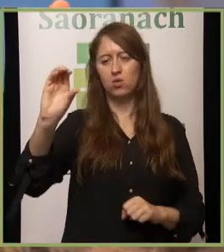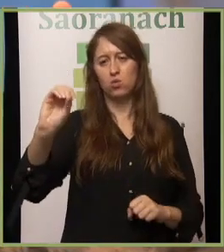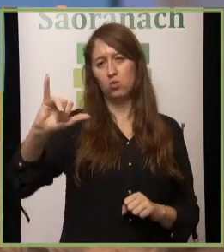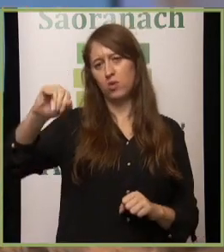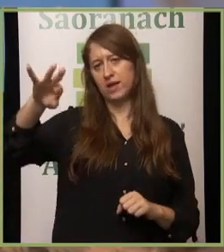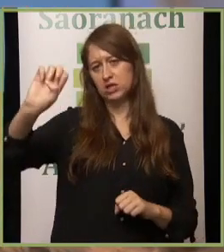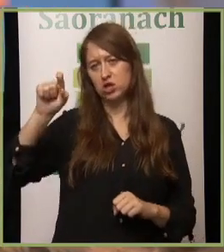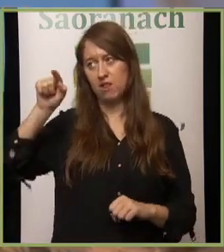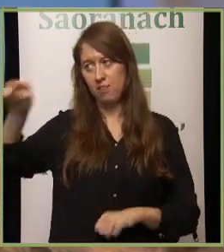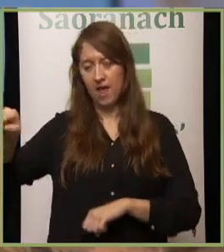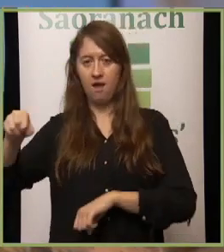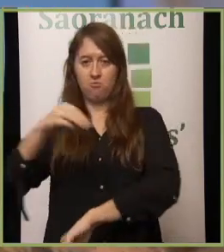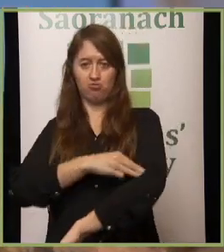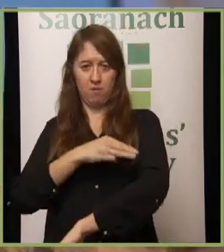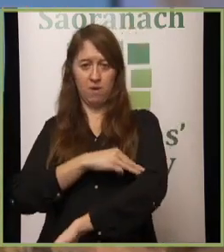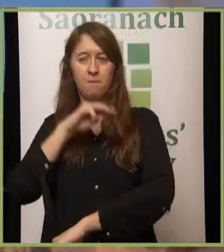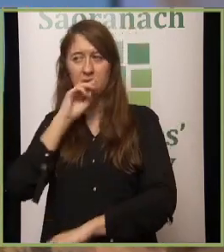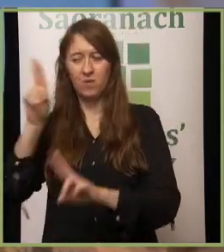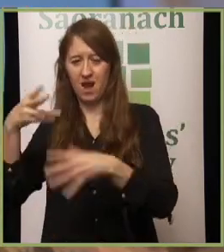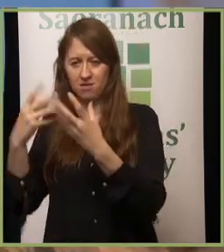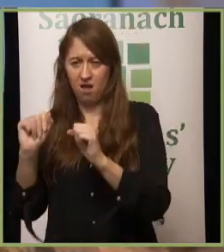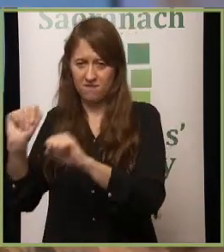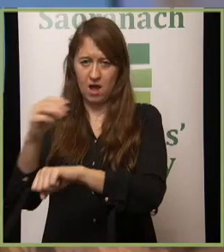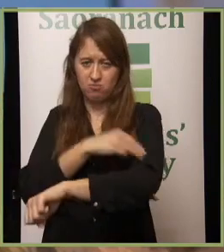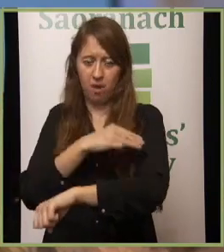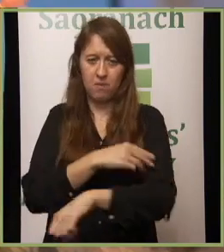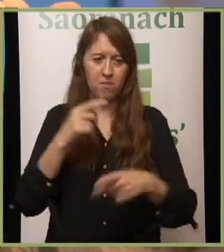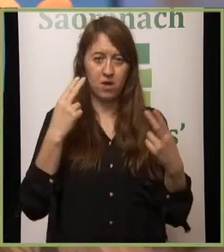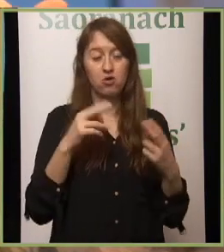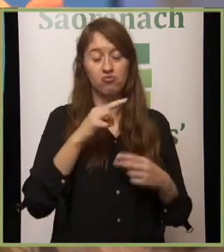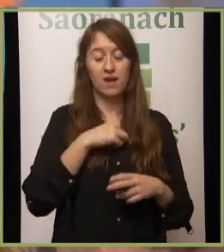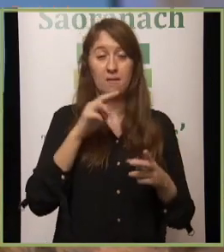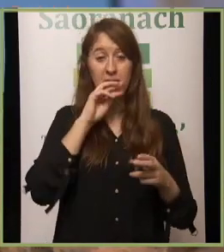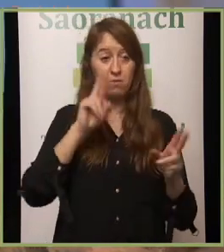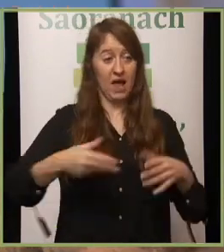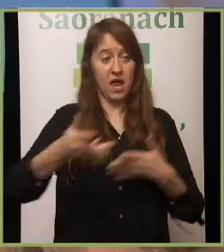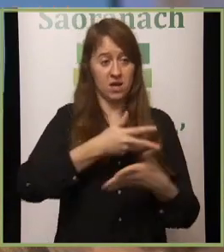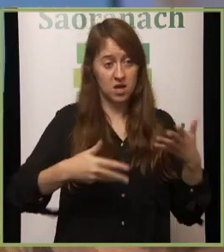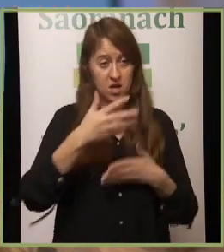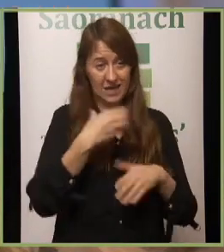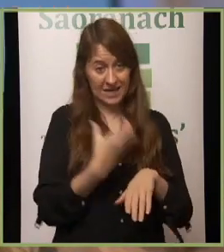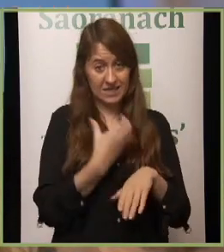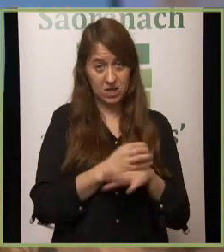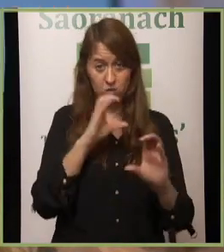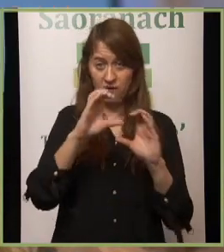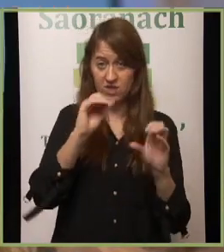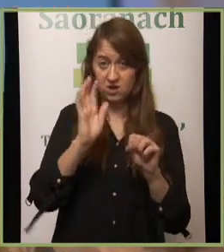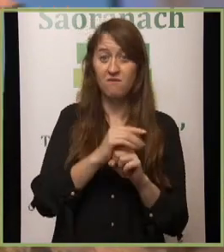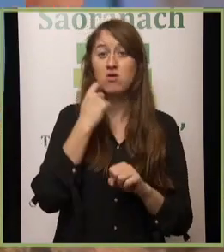based on biodiversity, and I think we're getting a bit bogged down, and we could be here till tomorrow on this conversation.